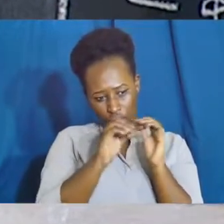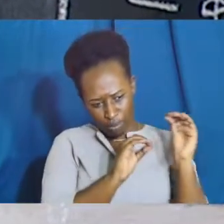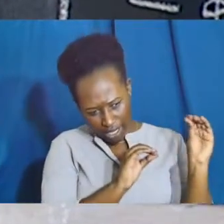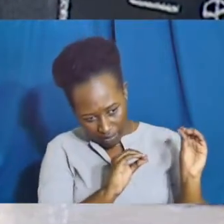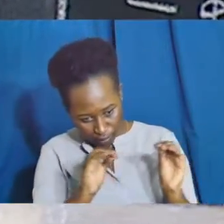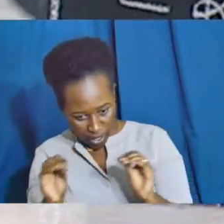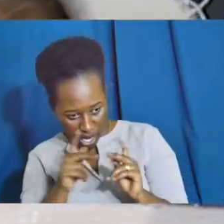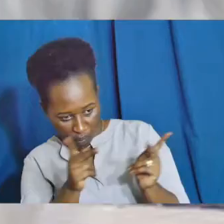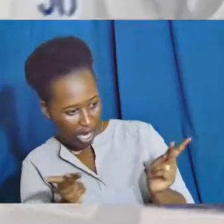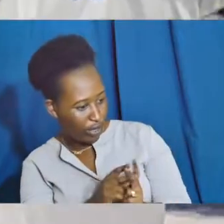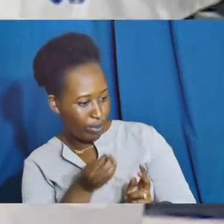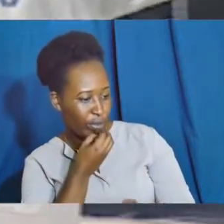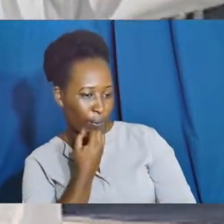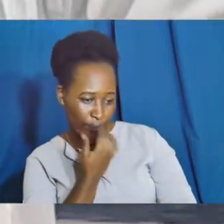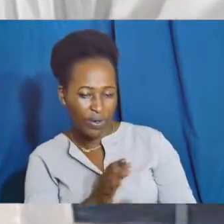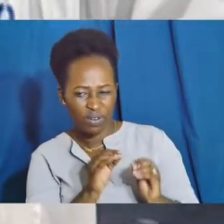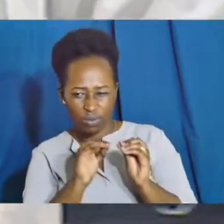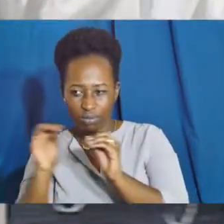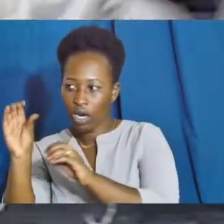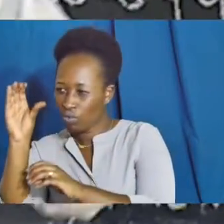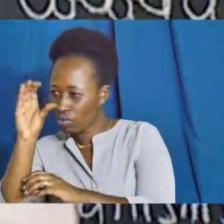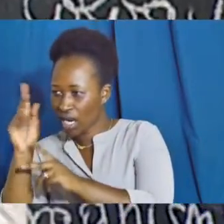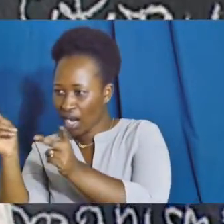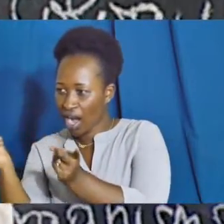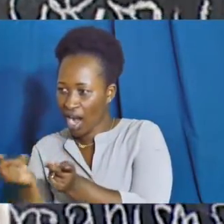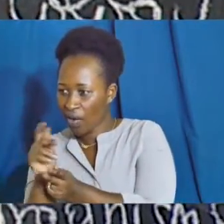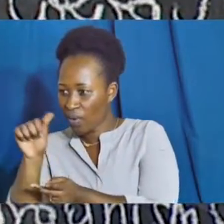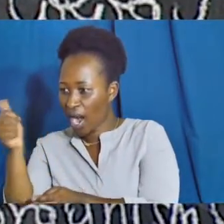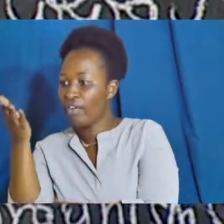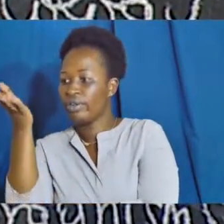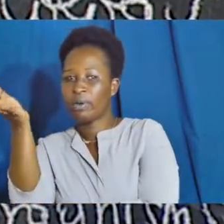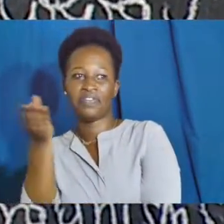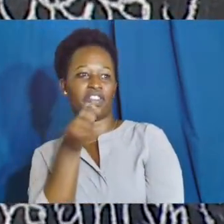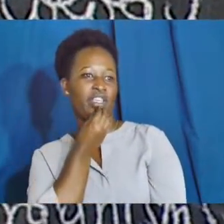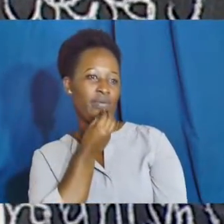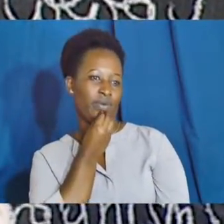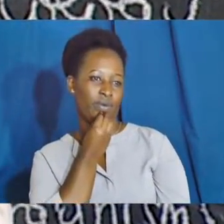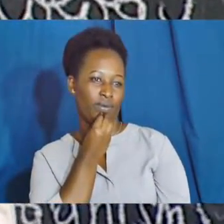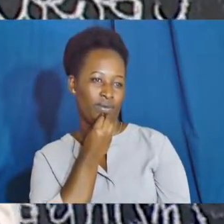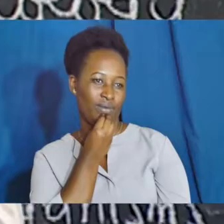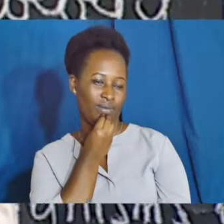place which has no food and go to another place to look for food.